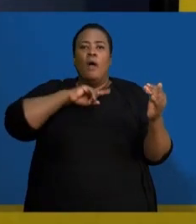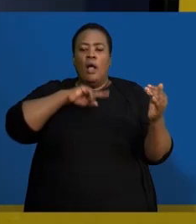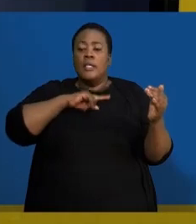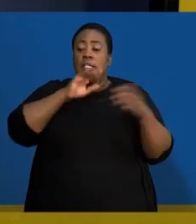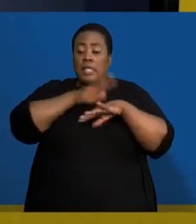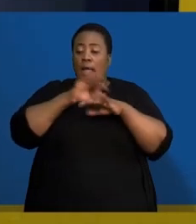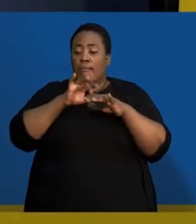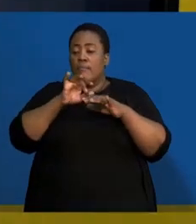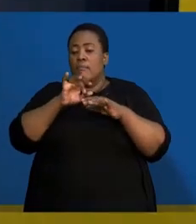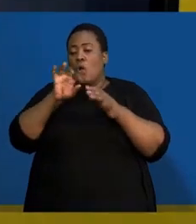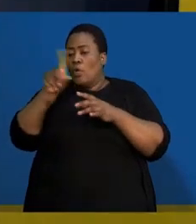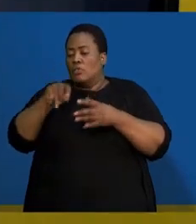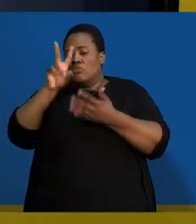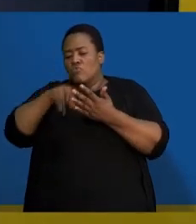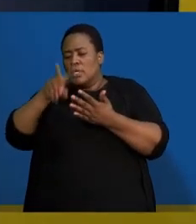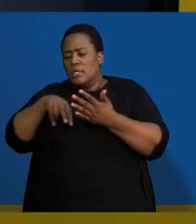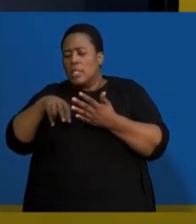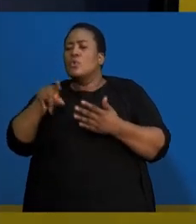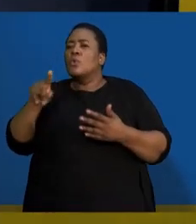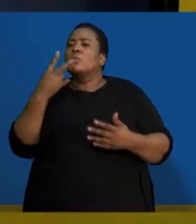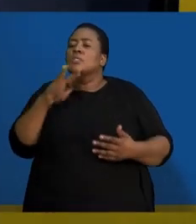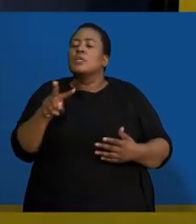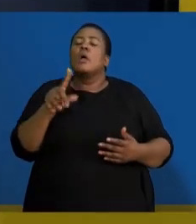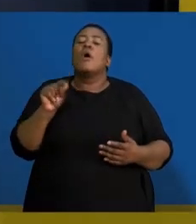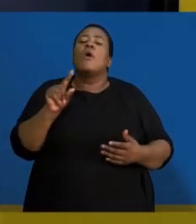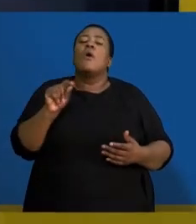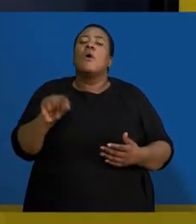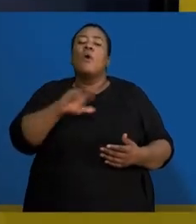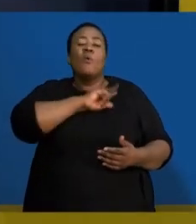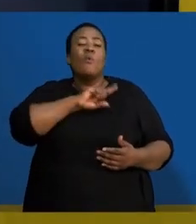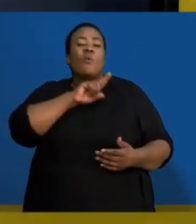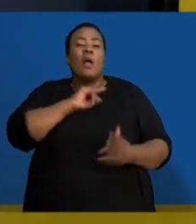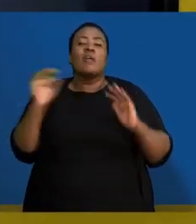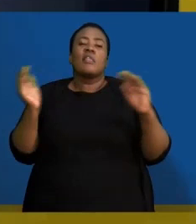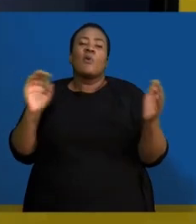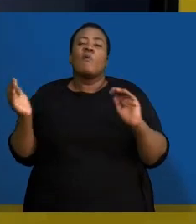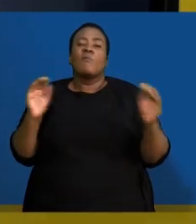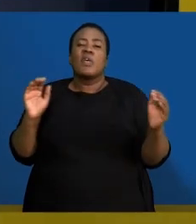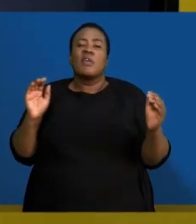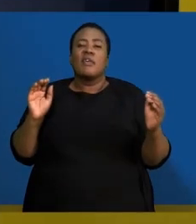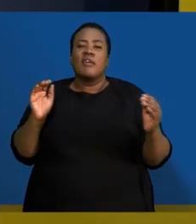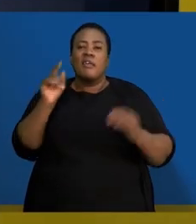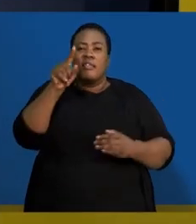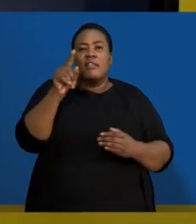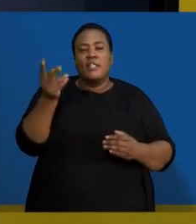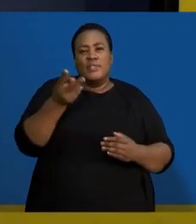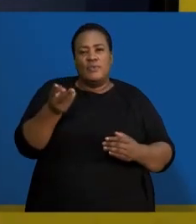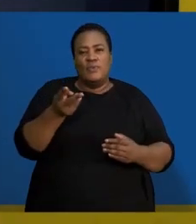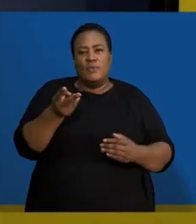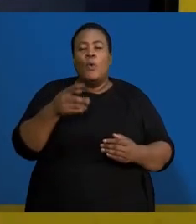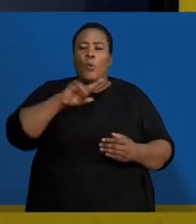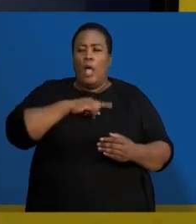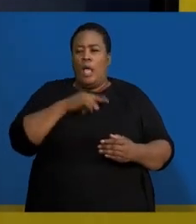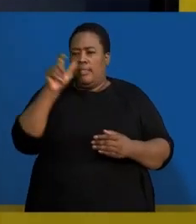should be able to conclude why that comparison was made. Why do you think this